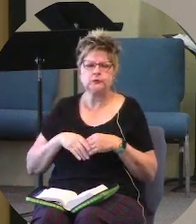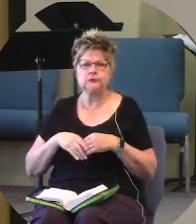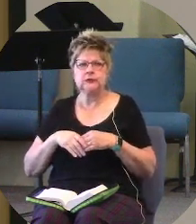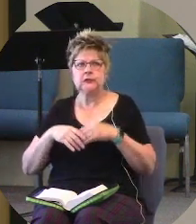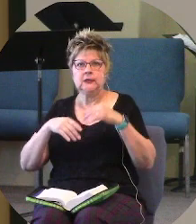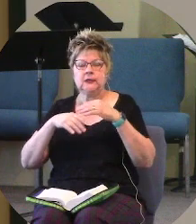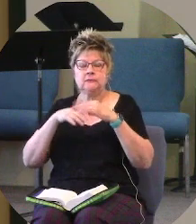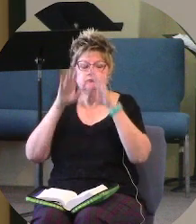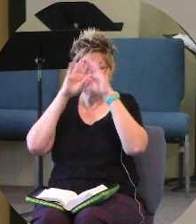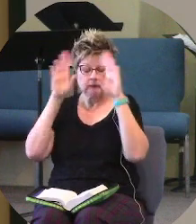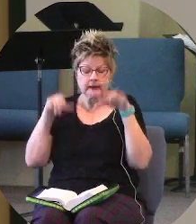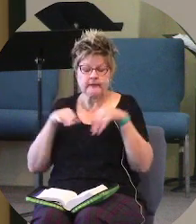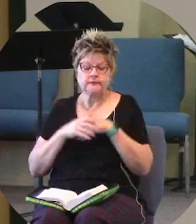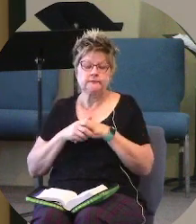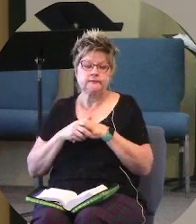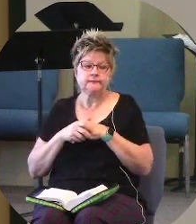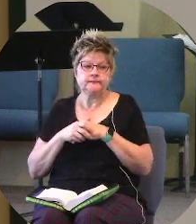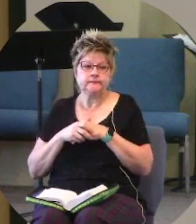shelter?